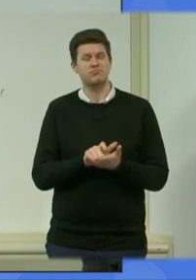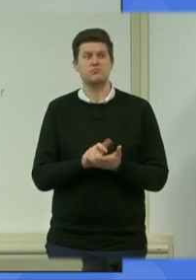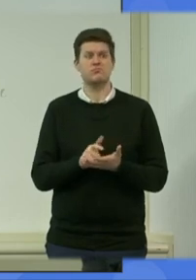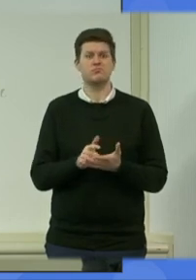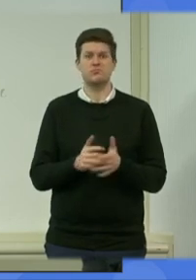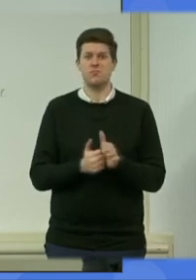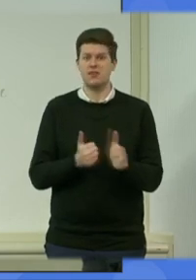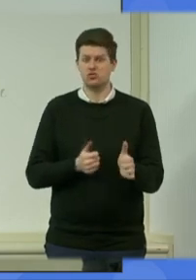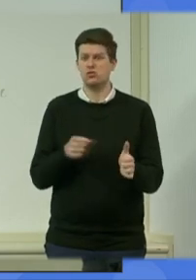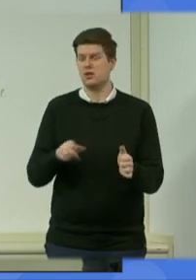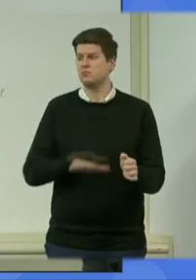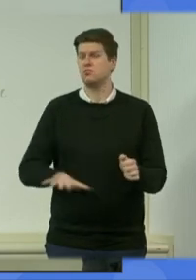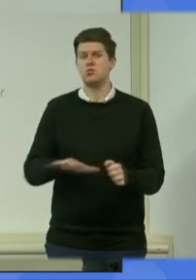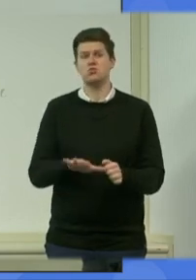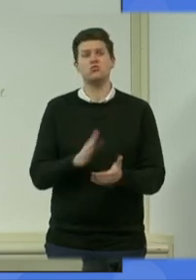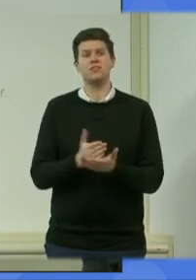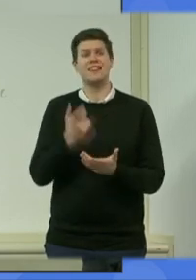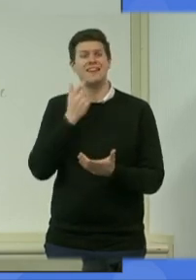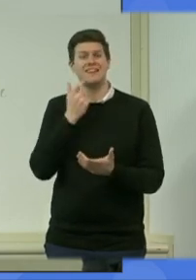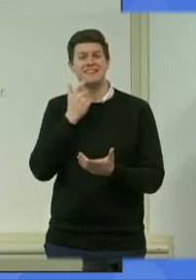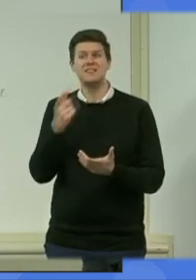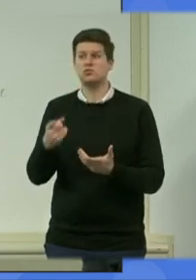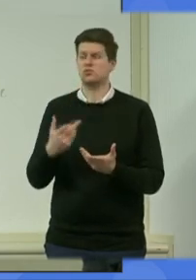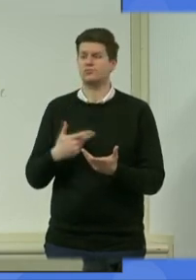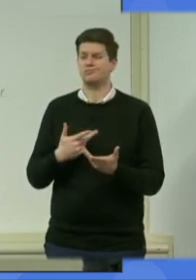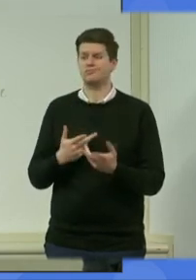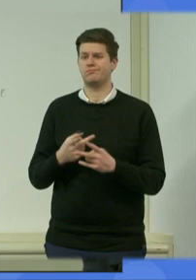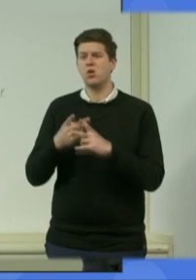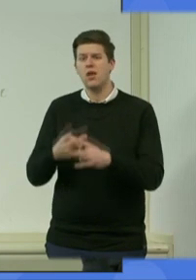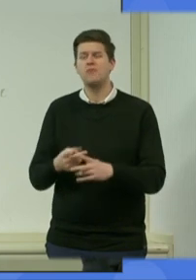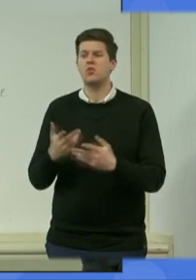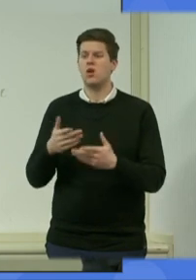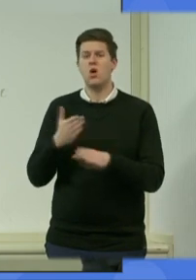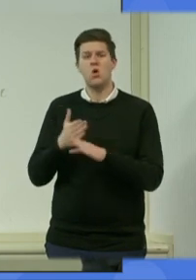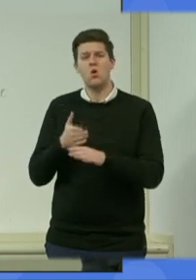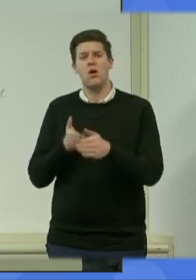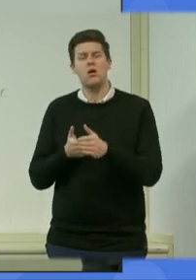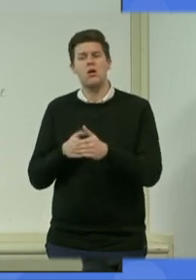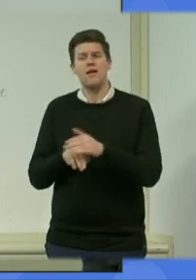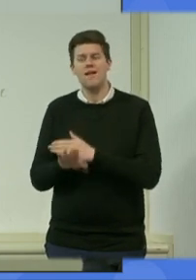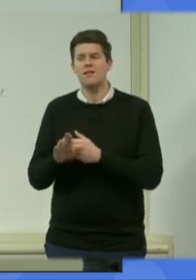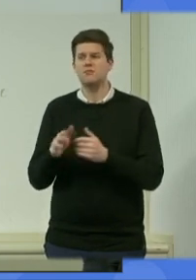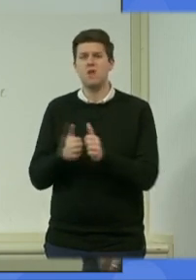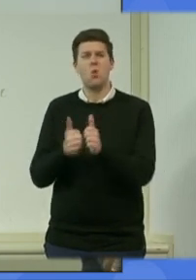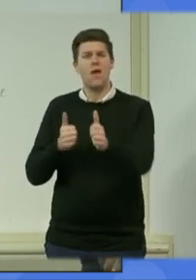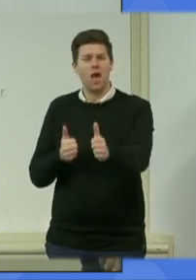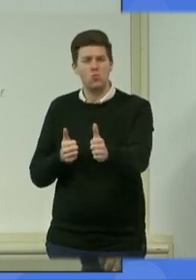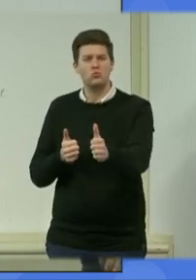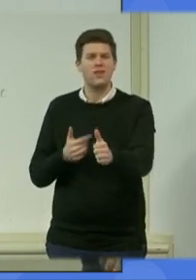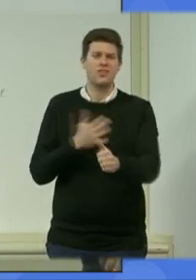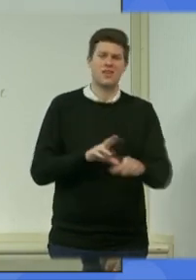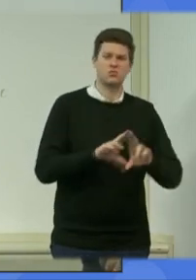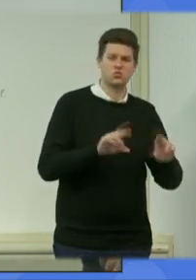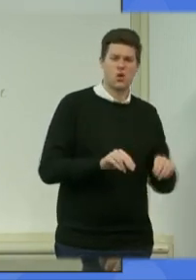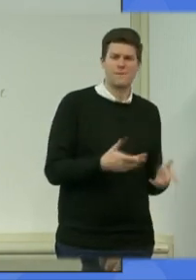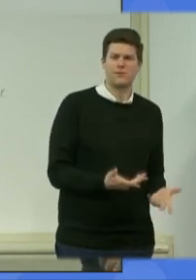warehouse and operate online than it is to operate from multiple stores. Now, I'm not making a comment against that, and indeed most of my members operate